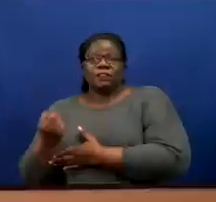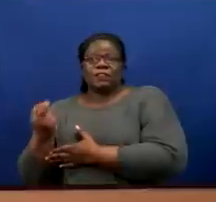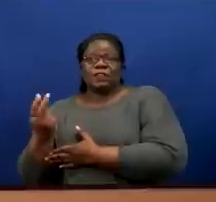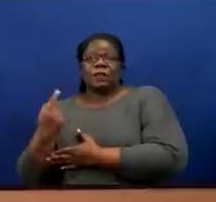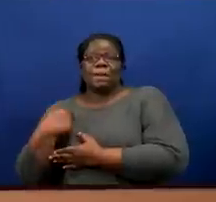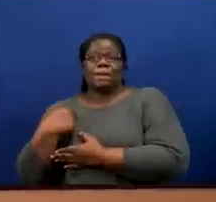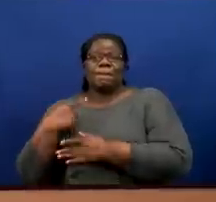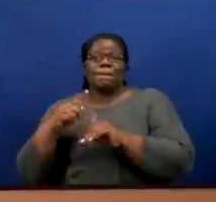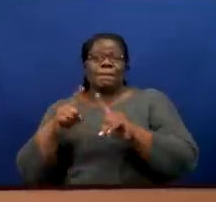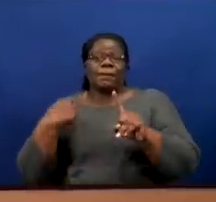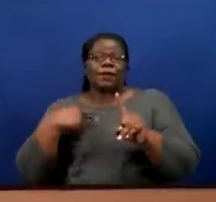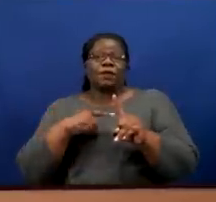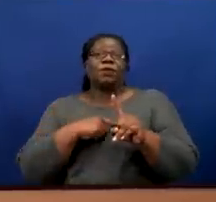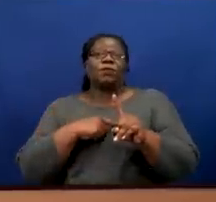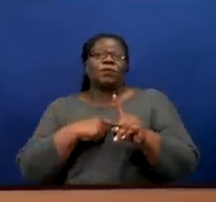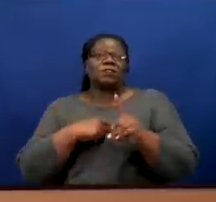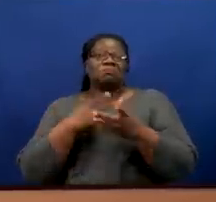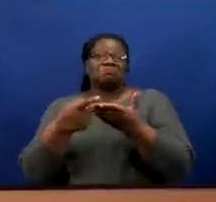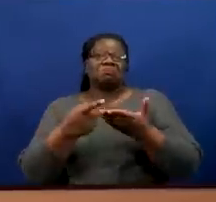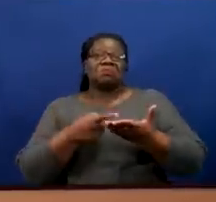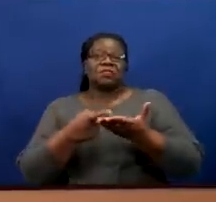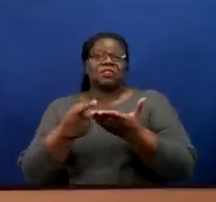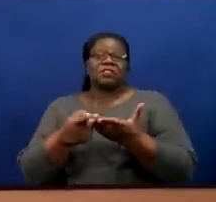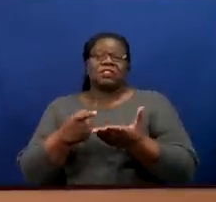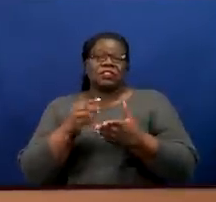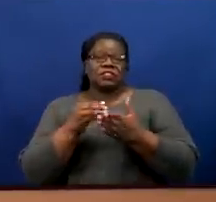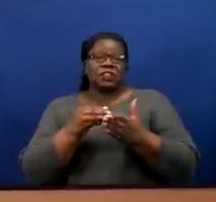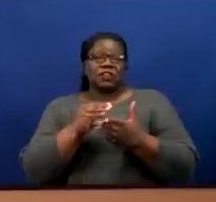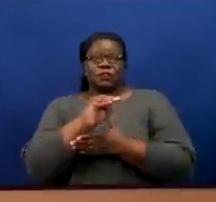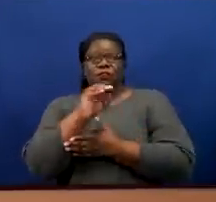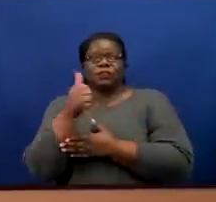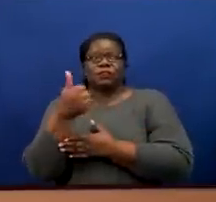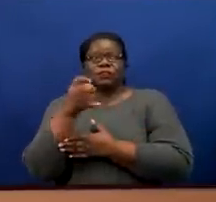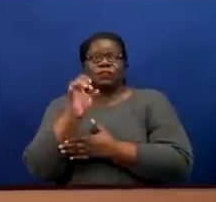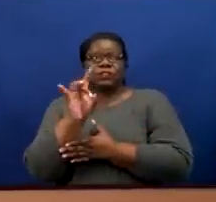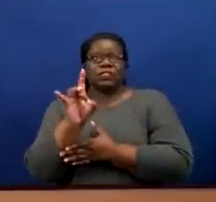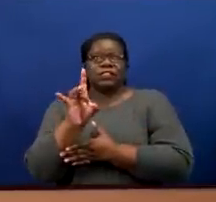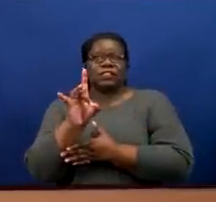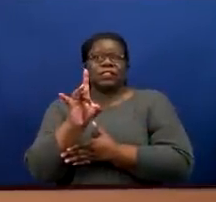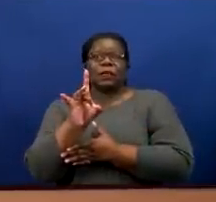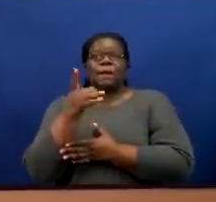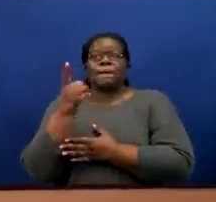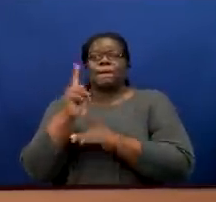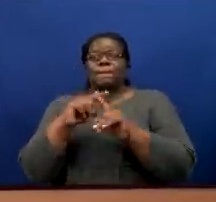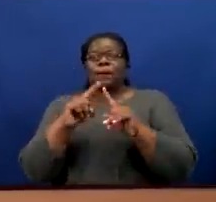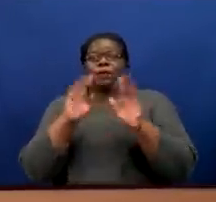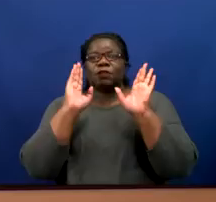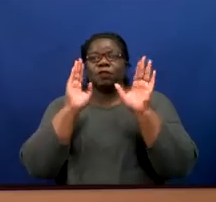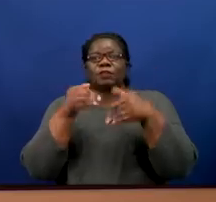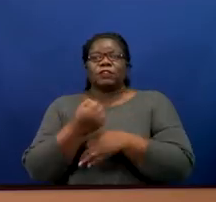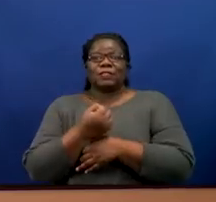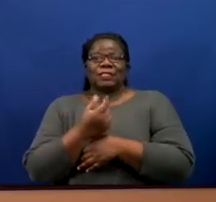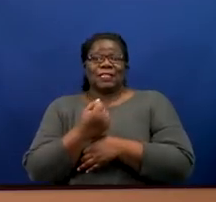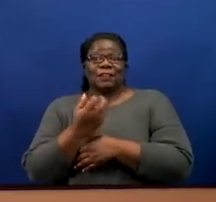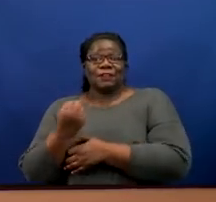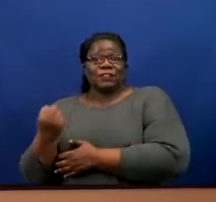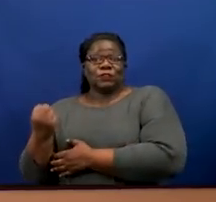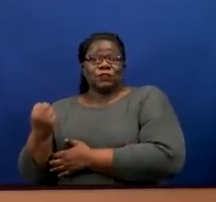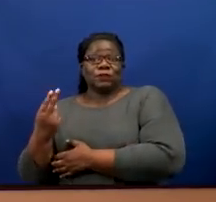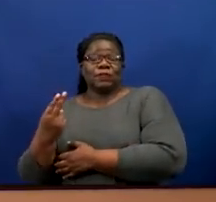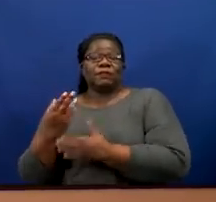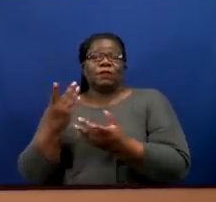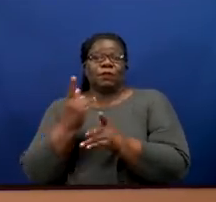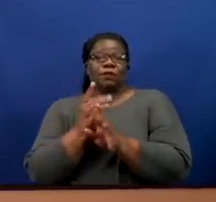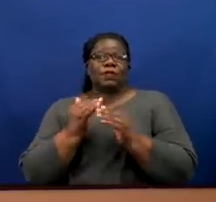verse 18 with the message. But I want us to look at verses 11 and 12 now, but keep your